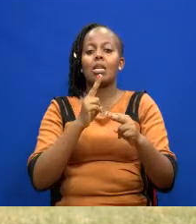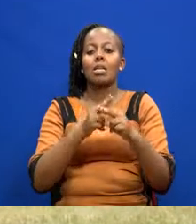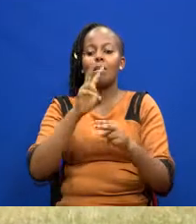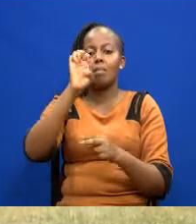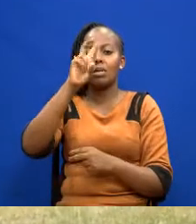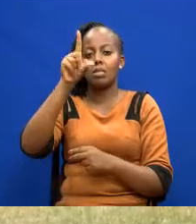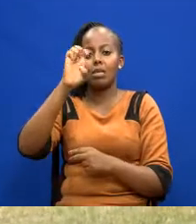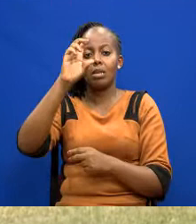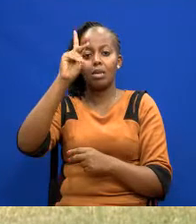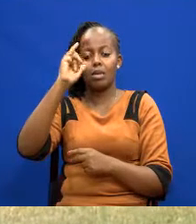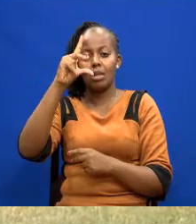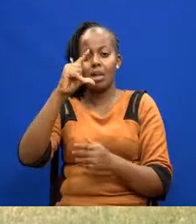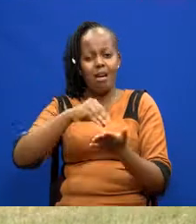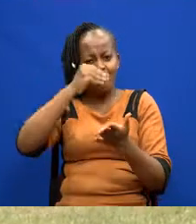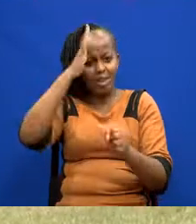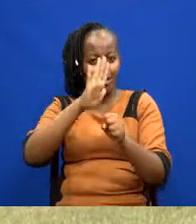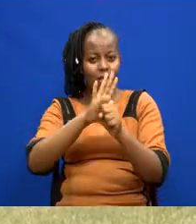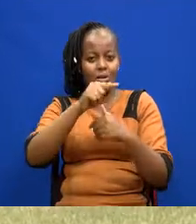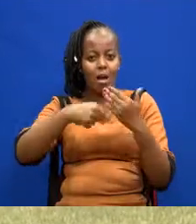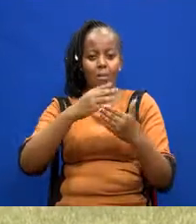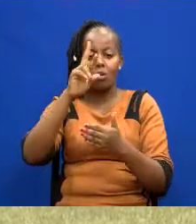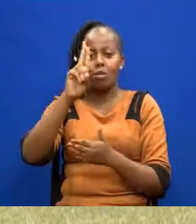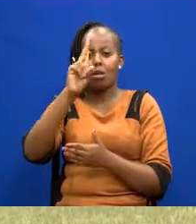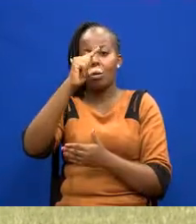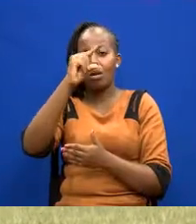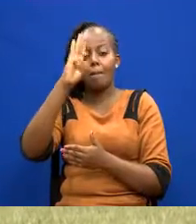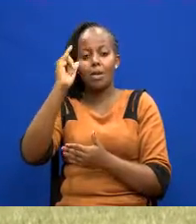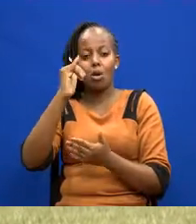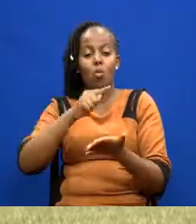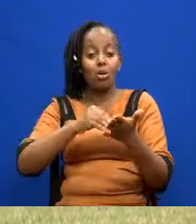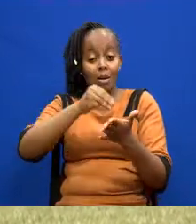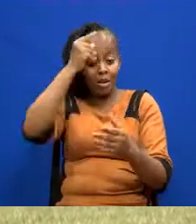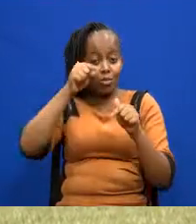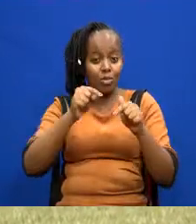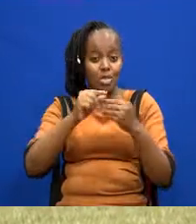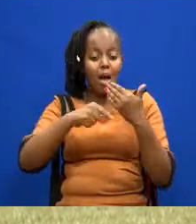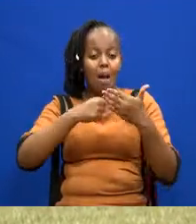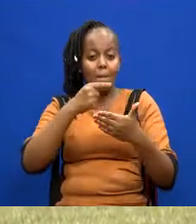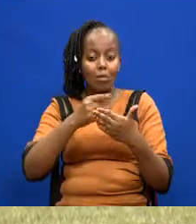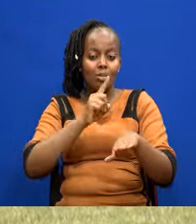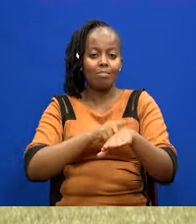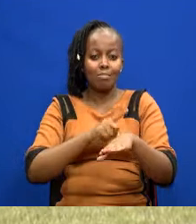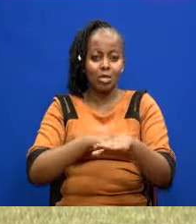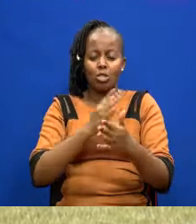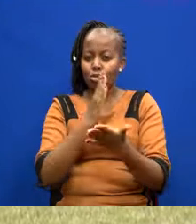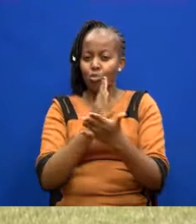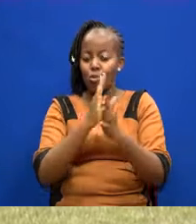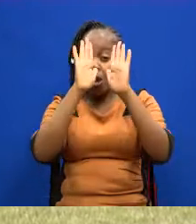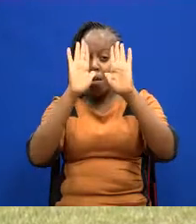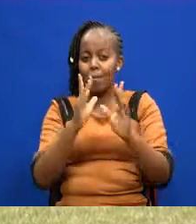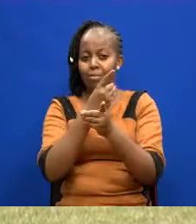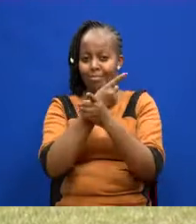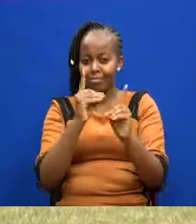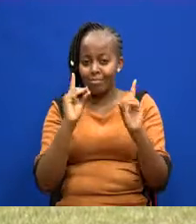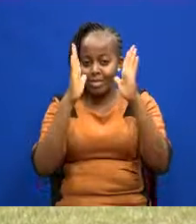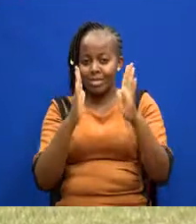My name is Ezekiel, and today I've learned a lot about rugby. What I've learned today mostly is about timing. It's very important as a defender to time